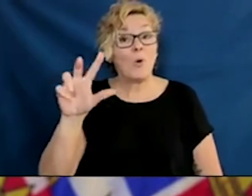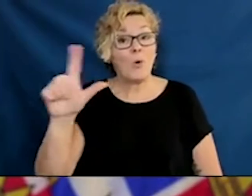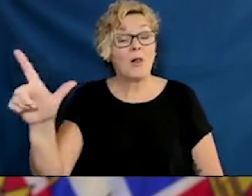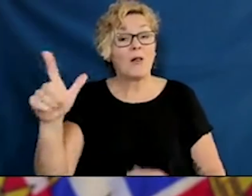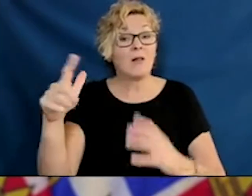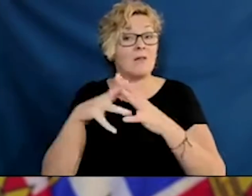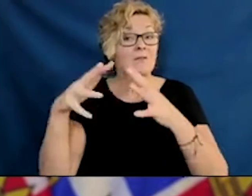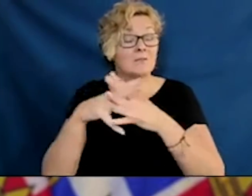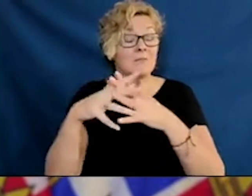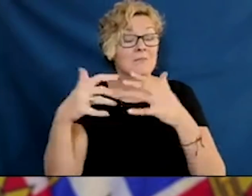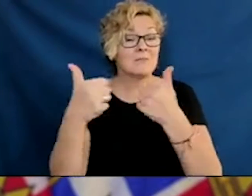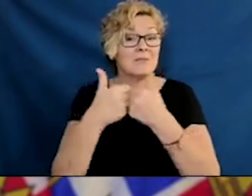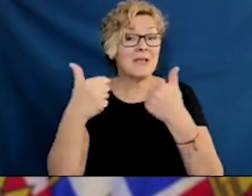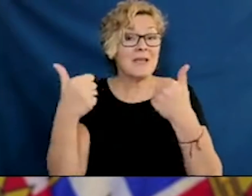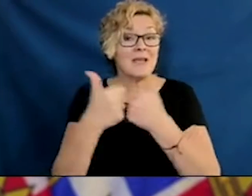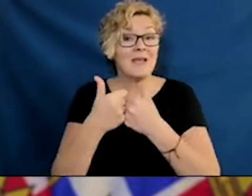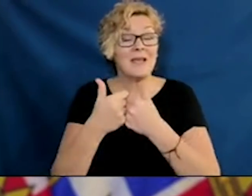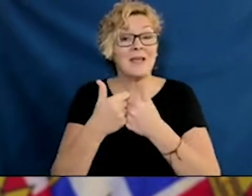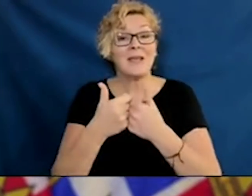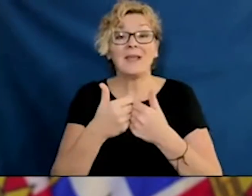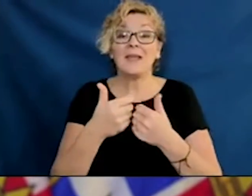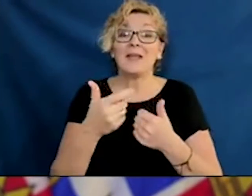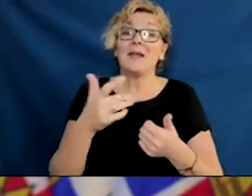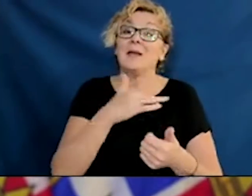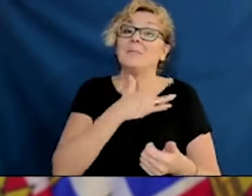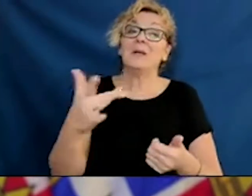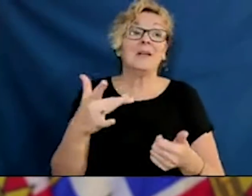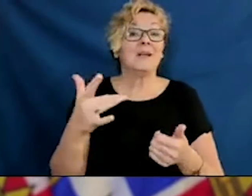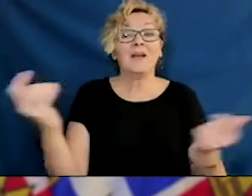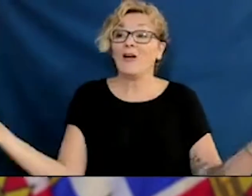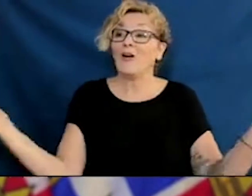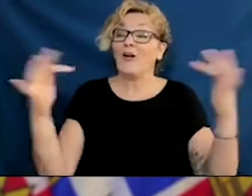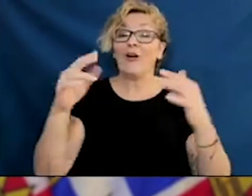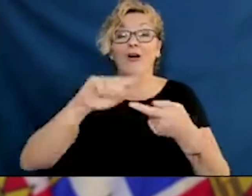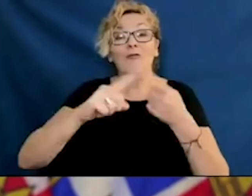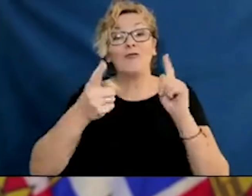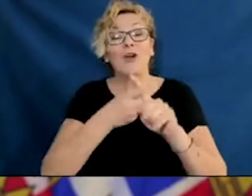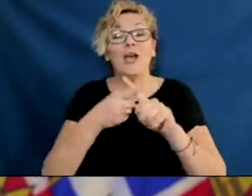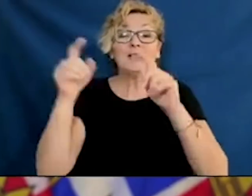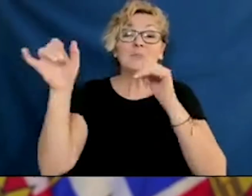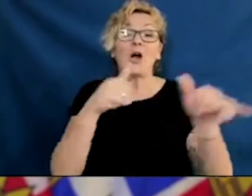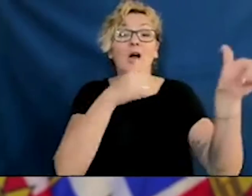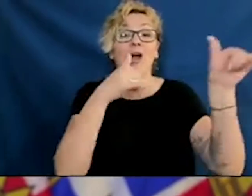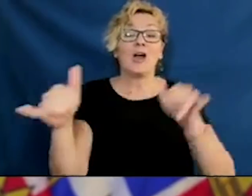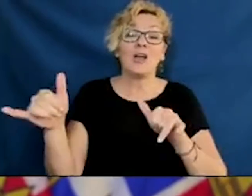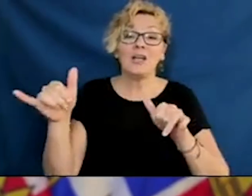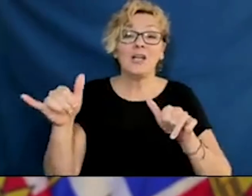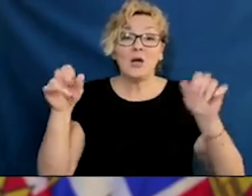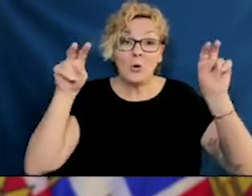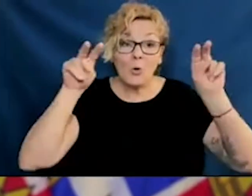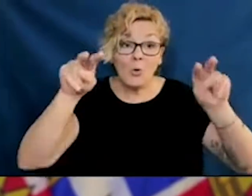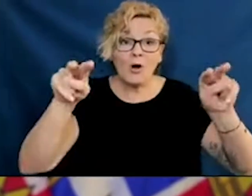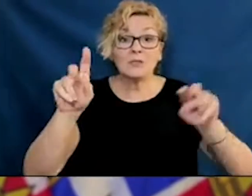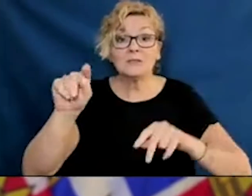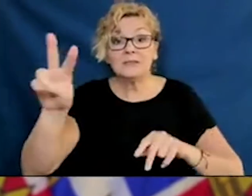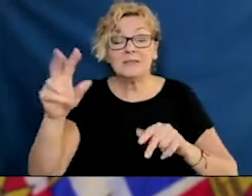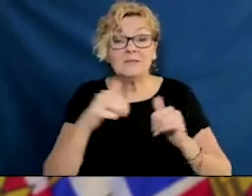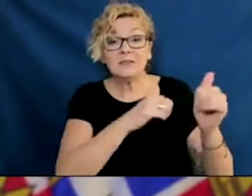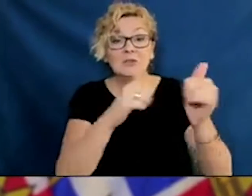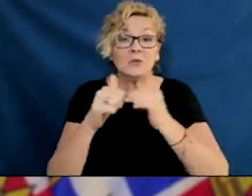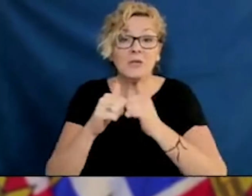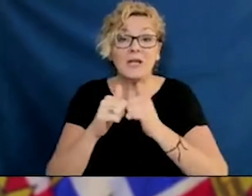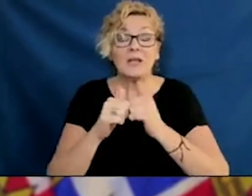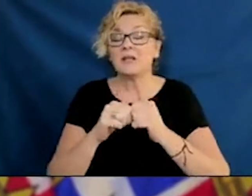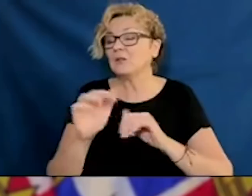in a bar, a restaurant, viewings of the Super Bowl. If we are